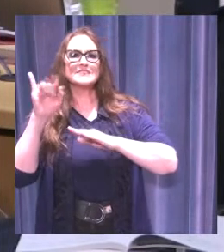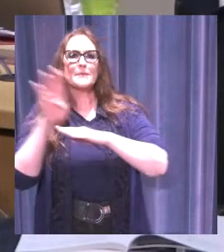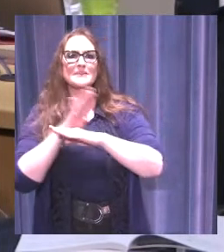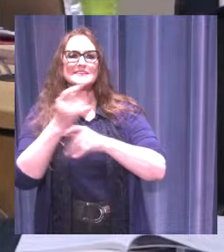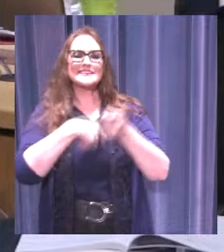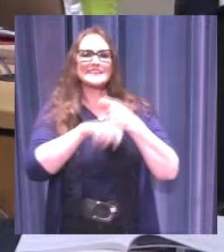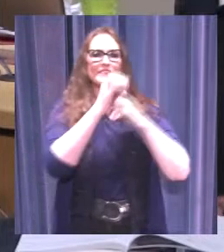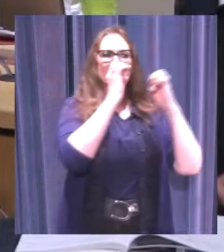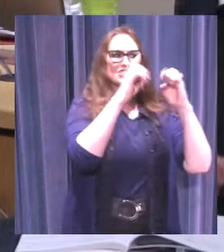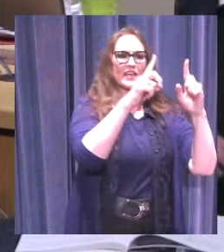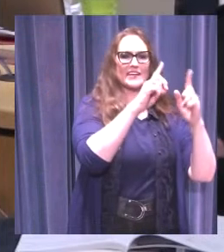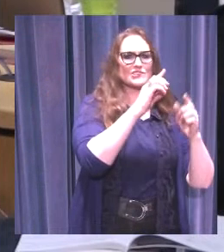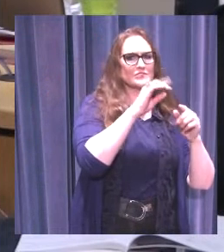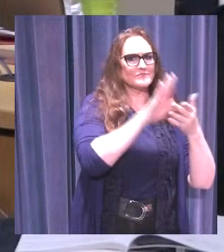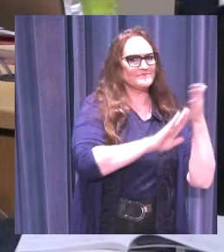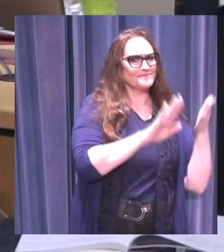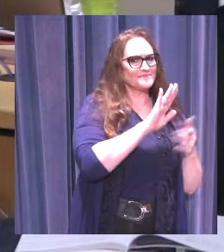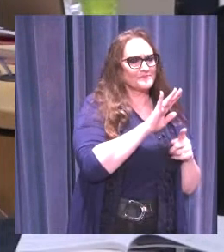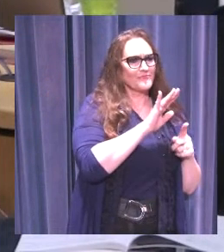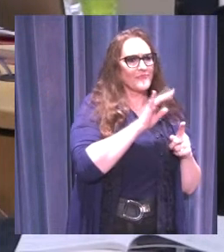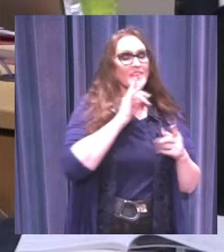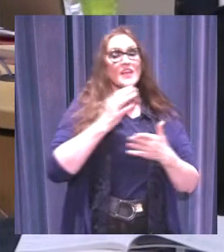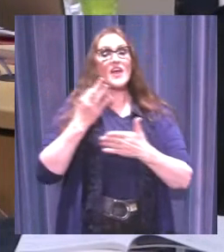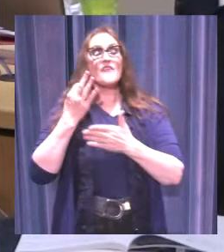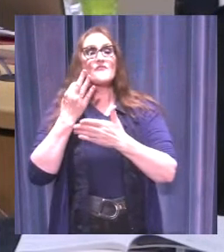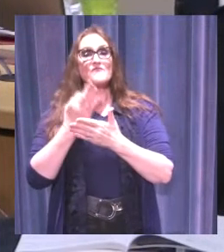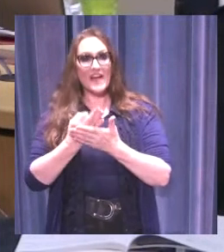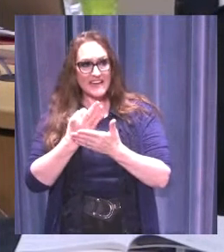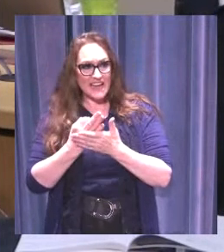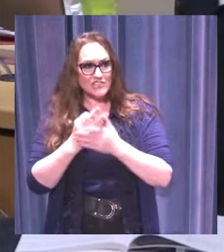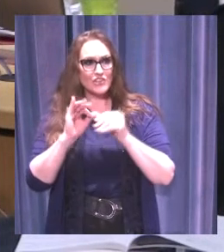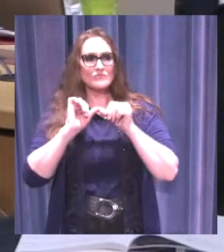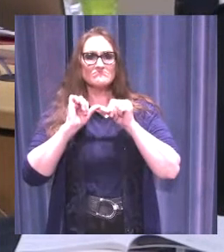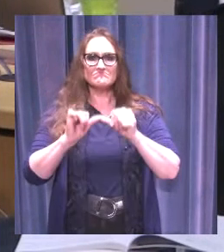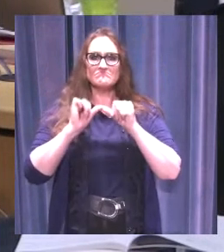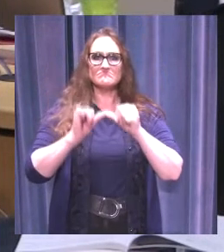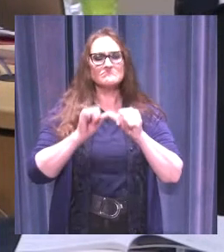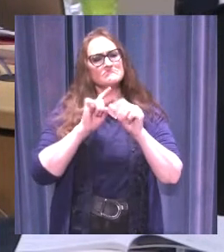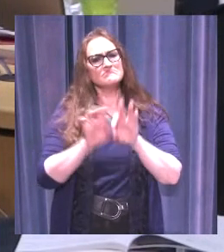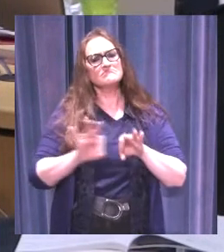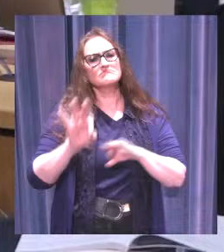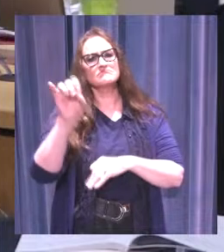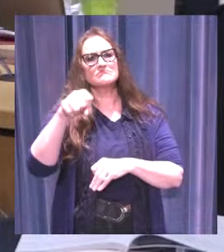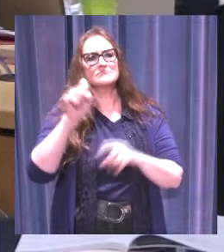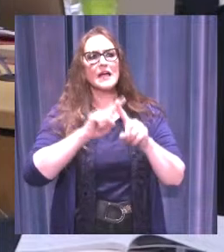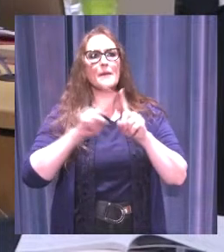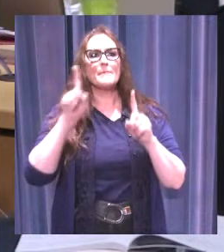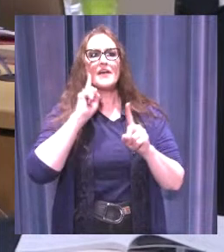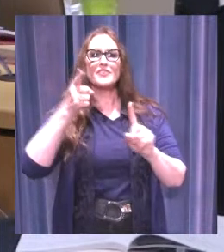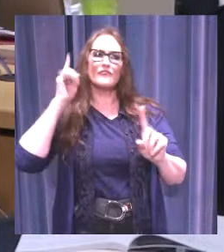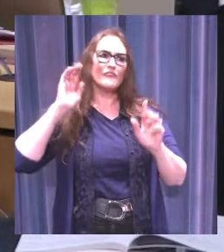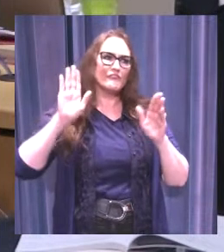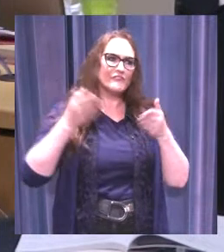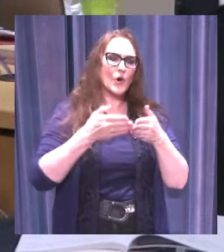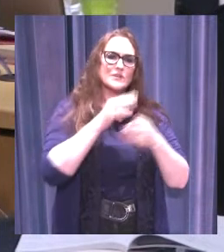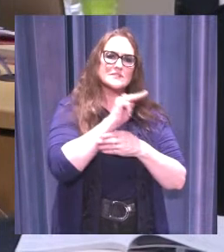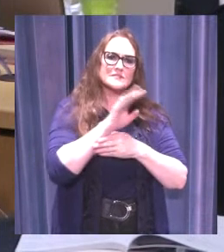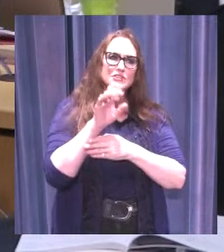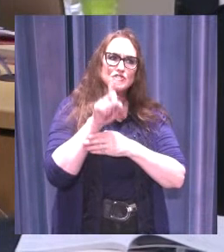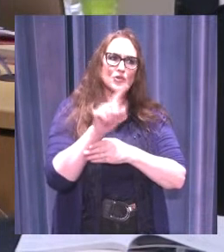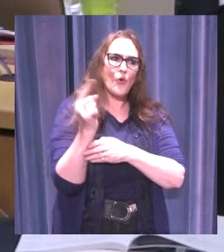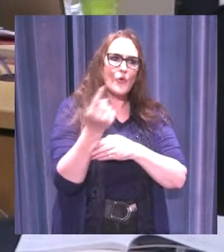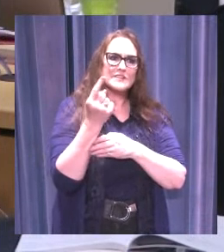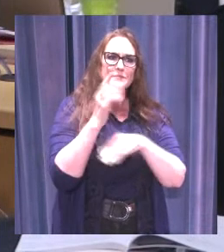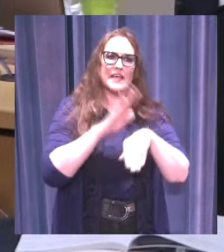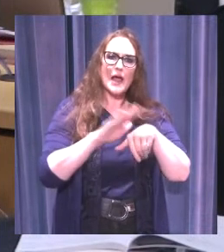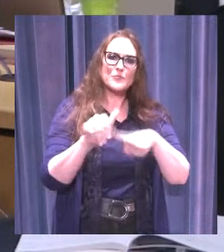educational institution. While financial sustainability is essential, the primary focus of Mott Community College should always be